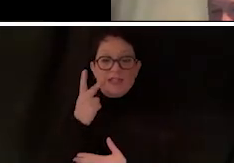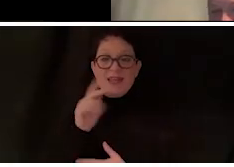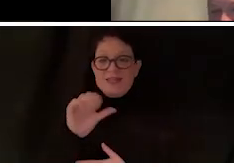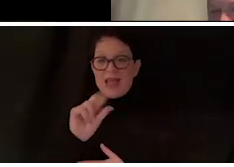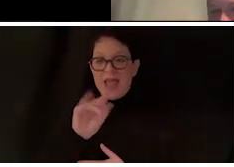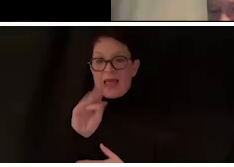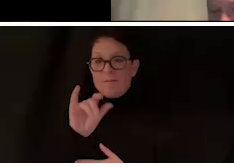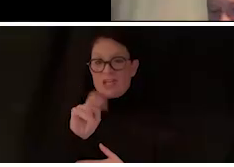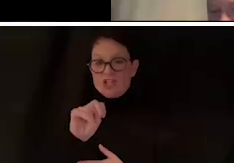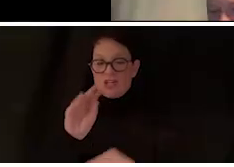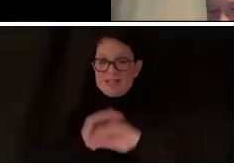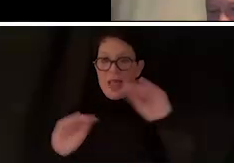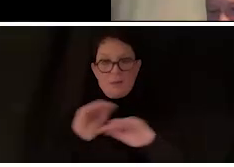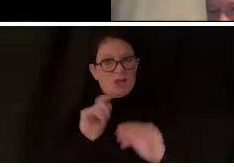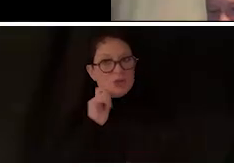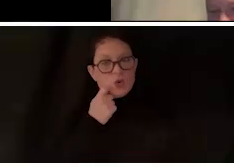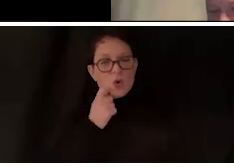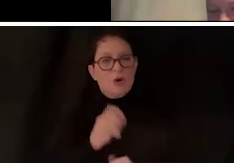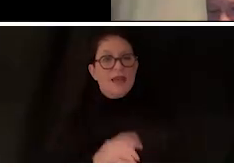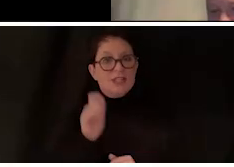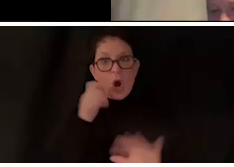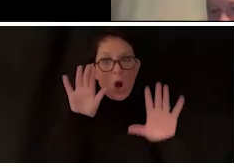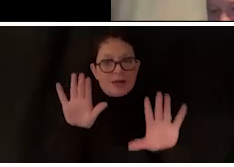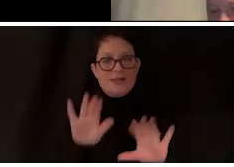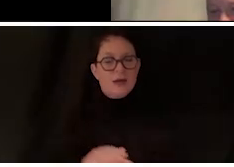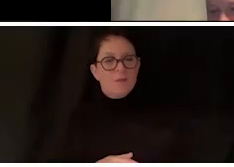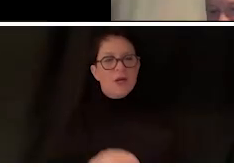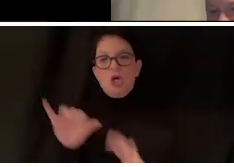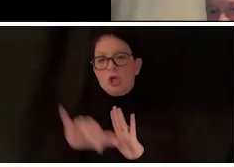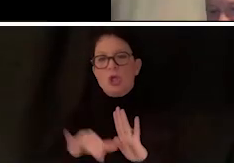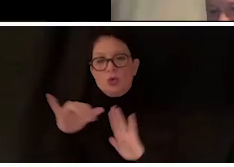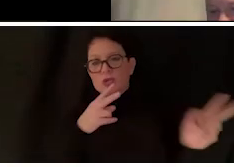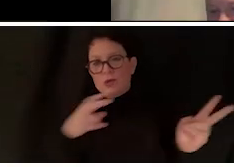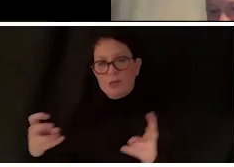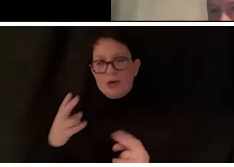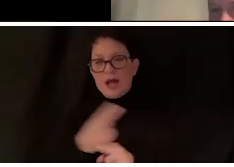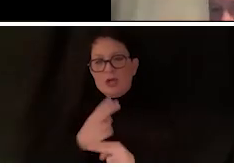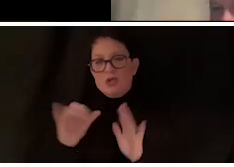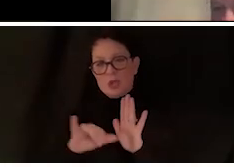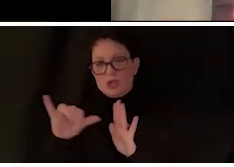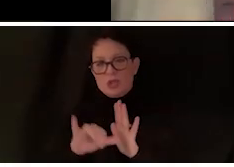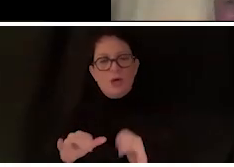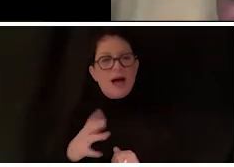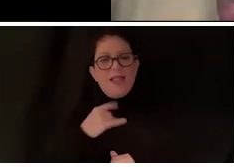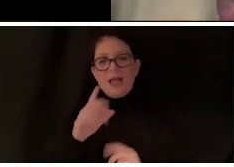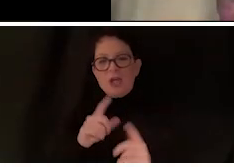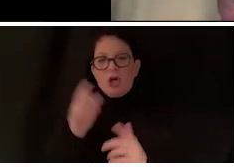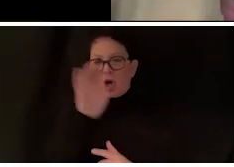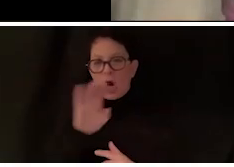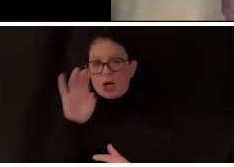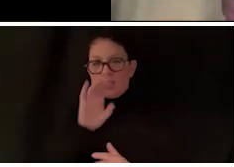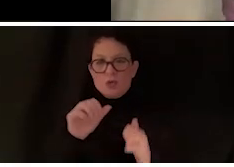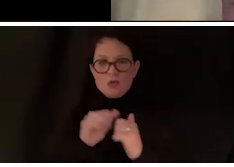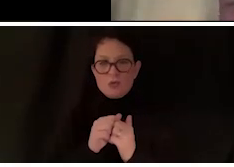He does really It's cool so animations. Oh, that's awesome. I got those on YouTube. I like your Oh. cartoons with the